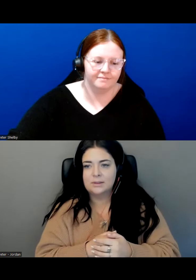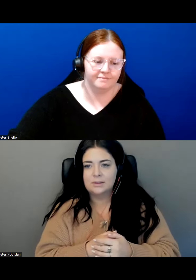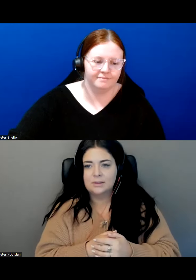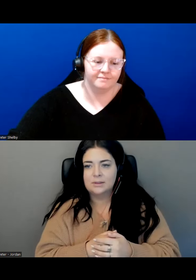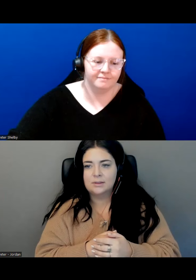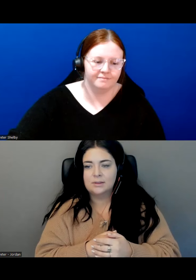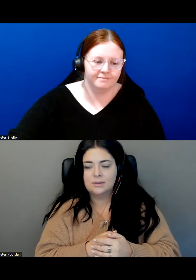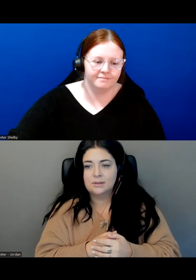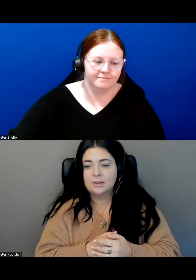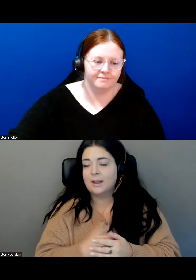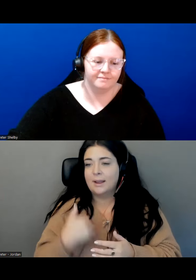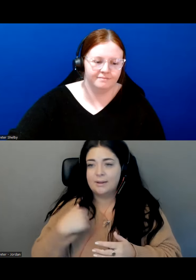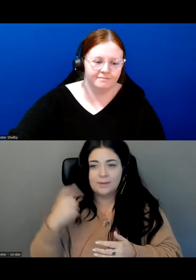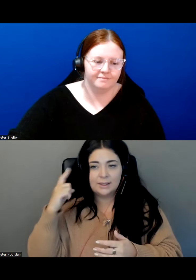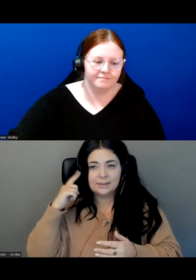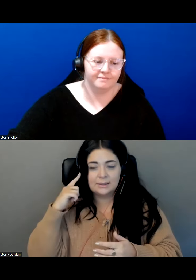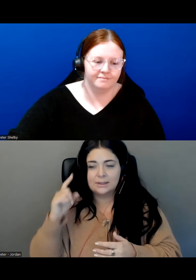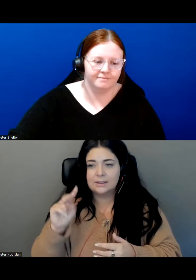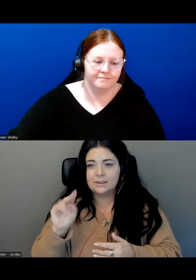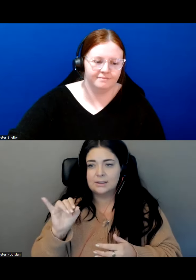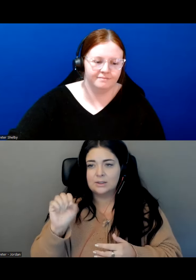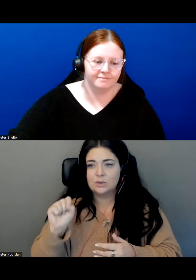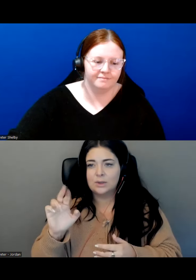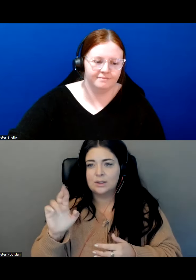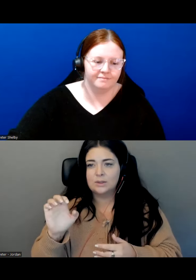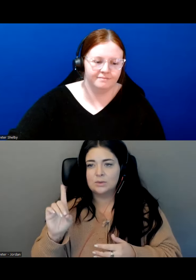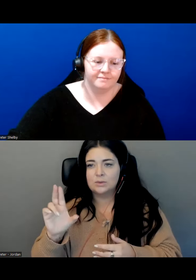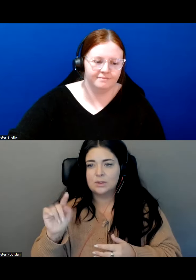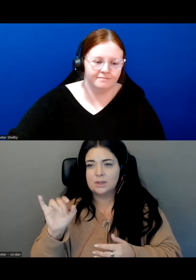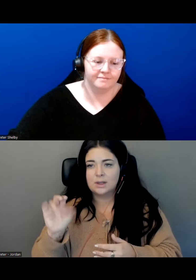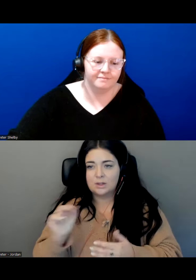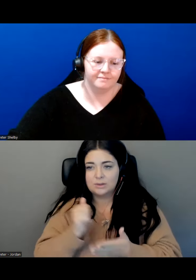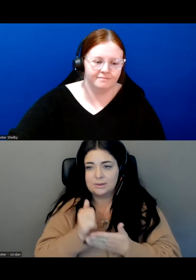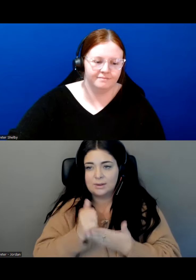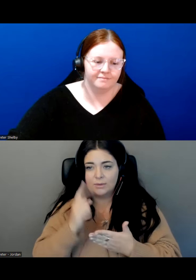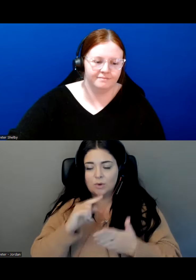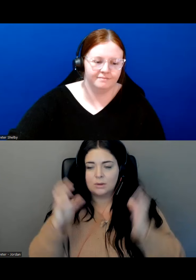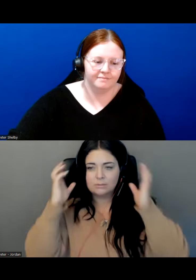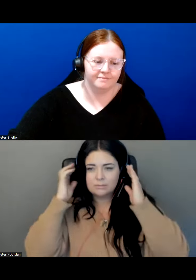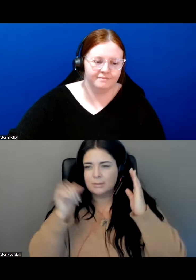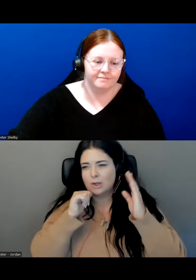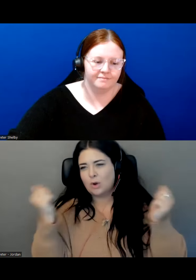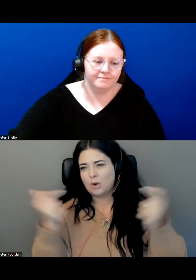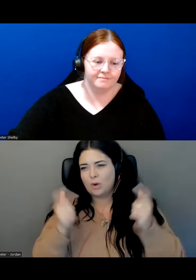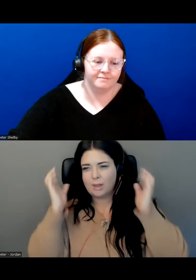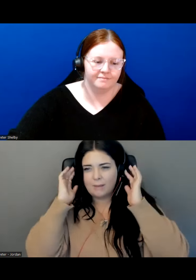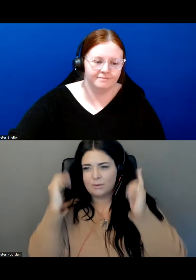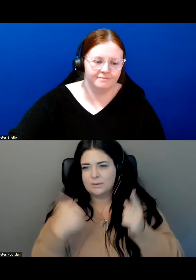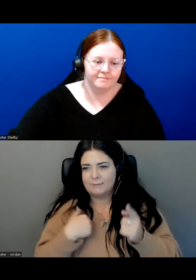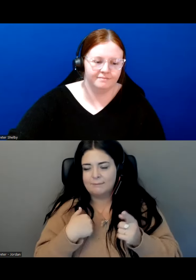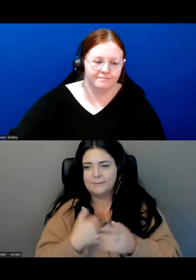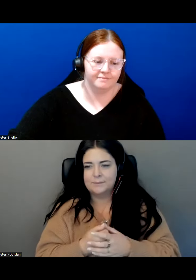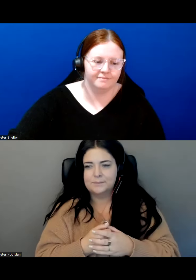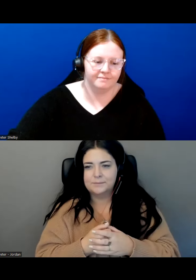really effective at helping people listen at a safe level, but maybe not every device has that. But Yeah,